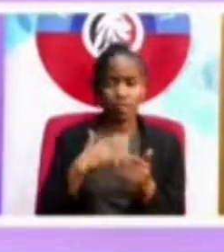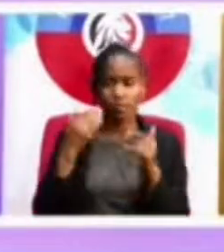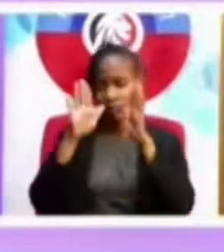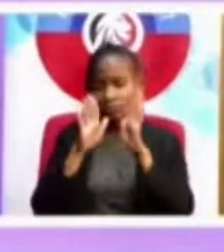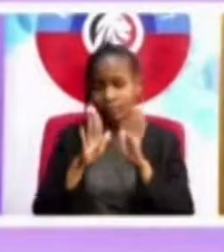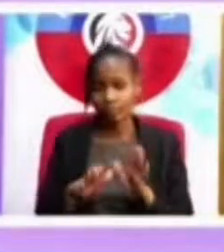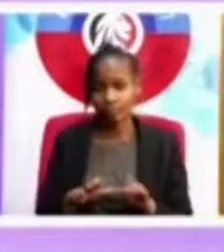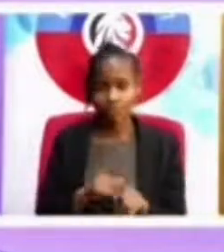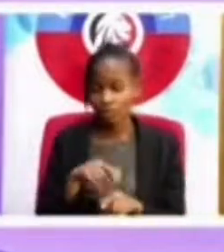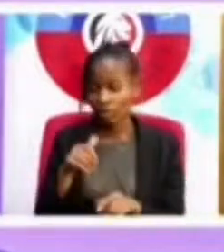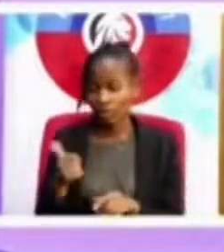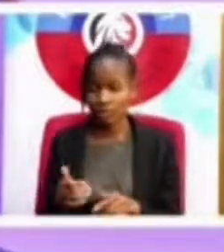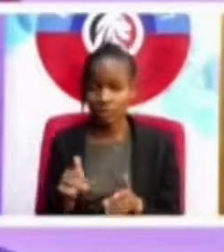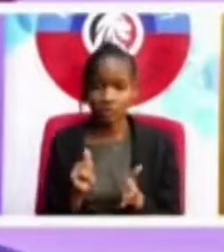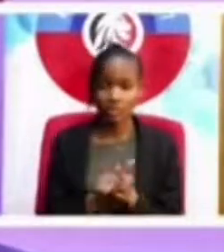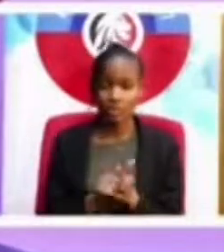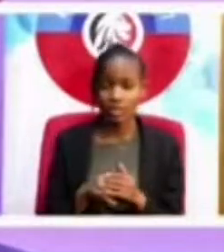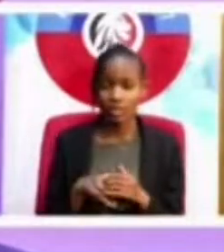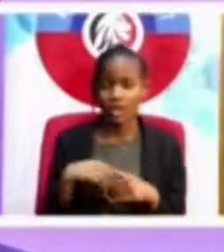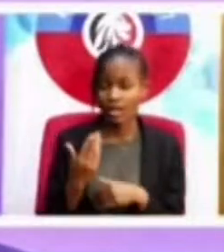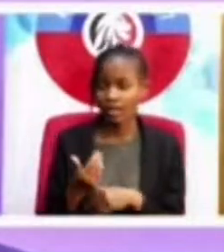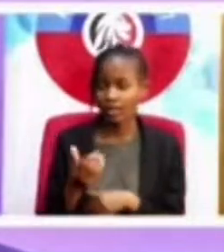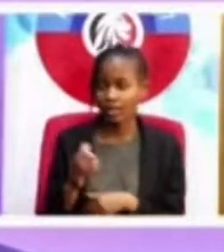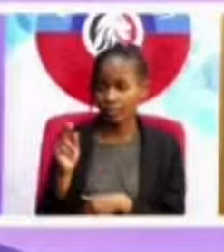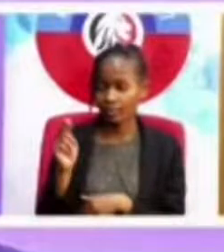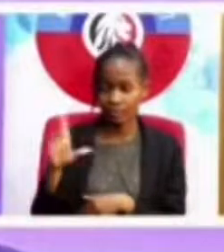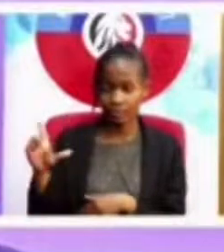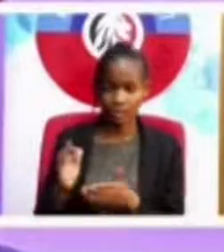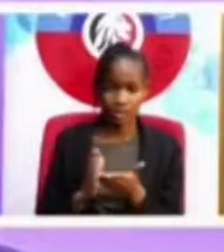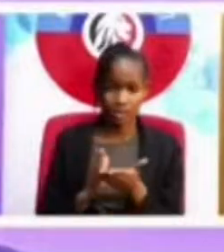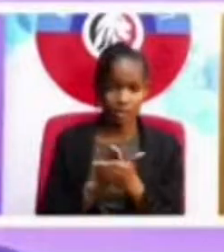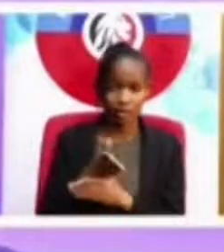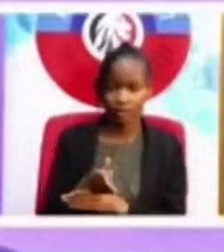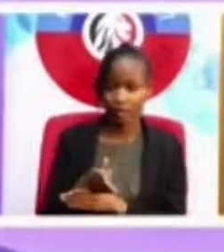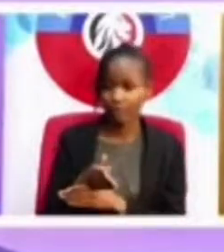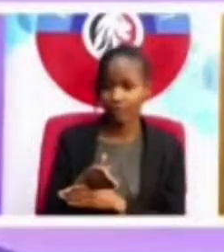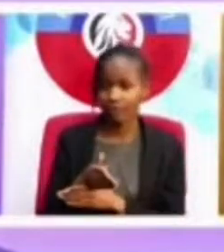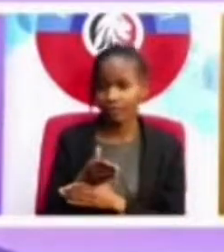that are in the green channel through our risk profiling mechanism. If you have